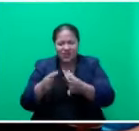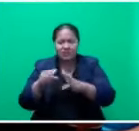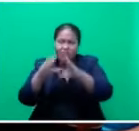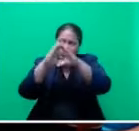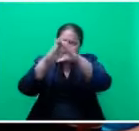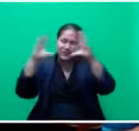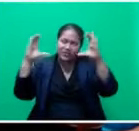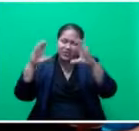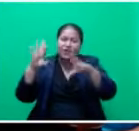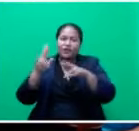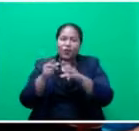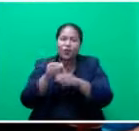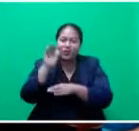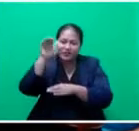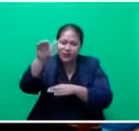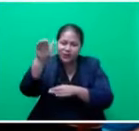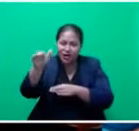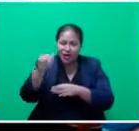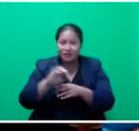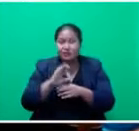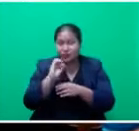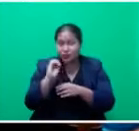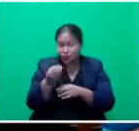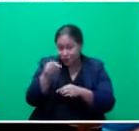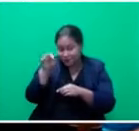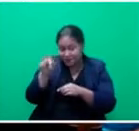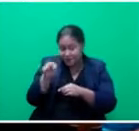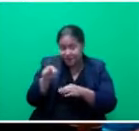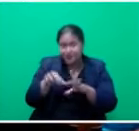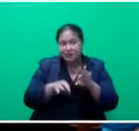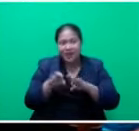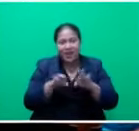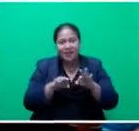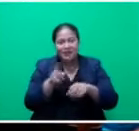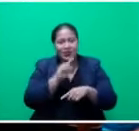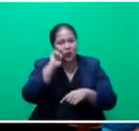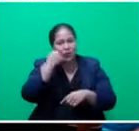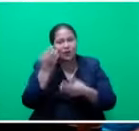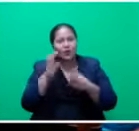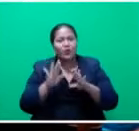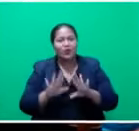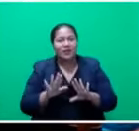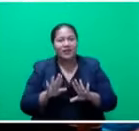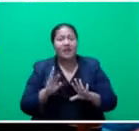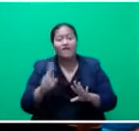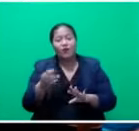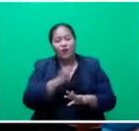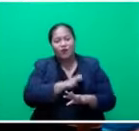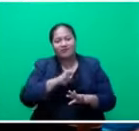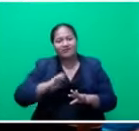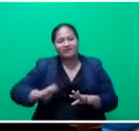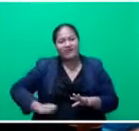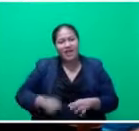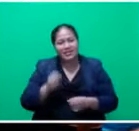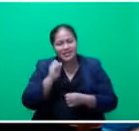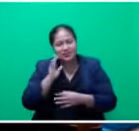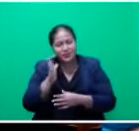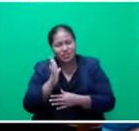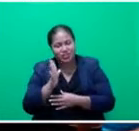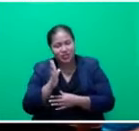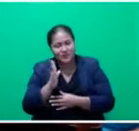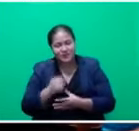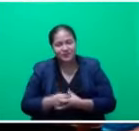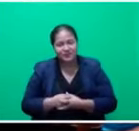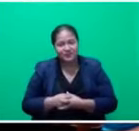it is these plans we were waiting for in His Excellency's speech. Of course, Mr.